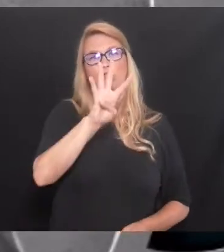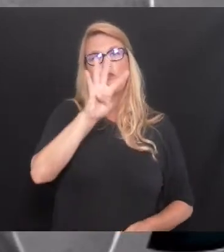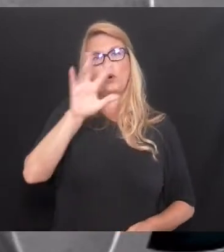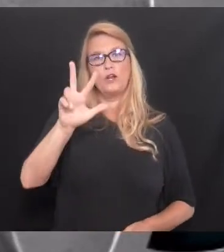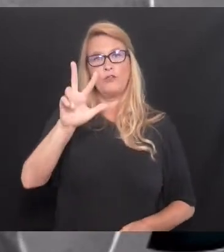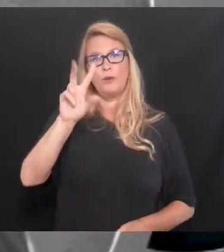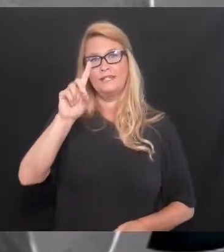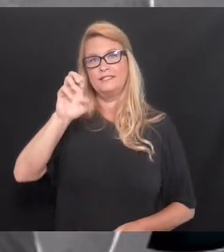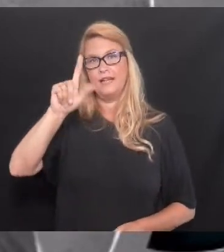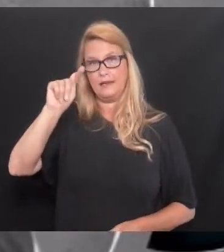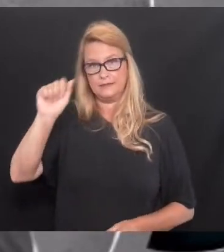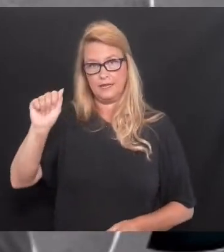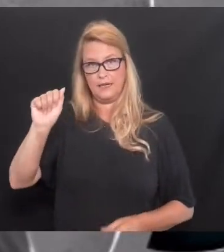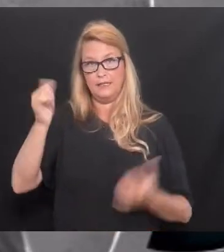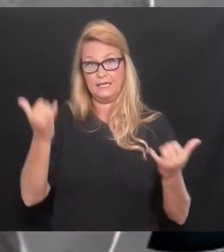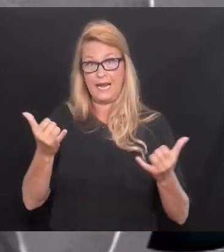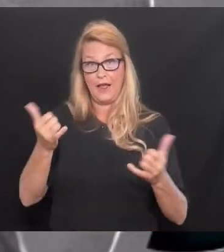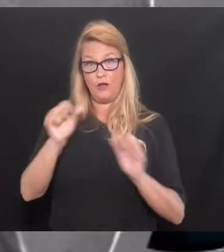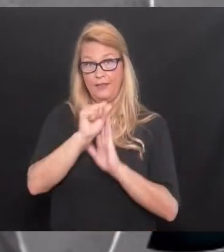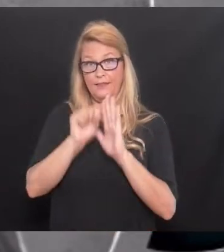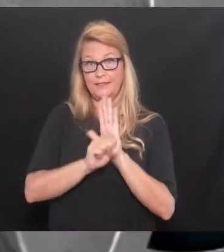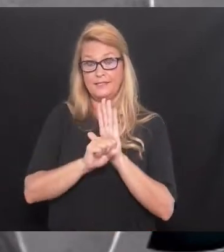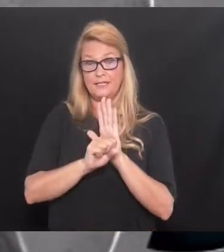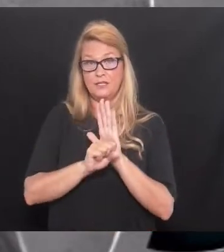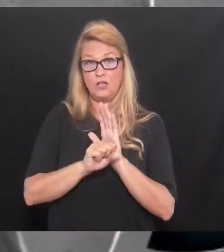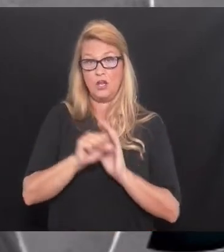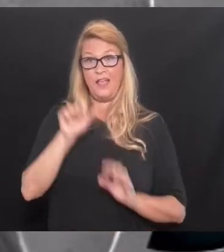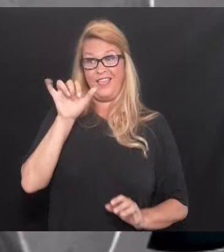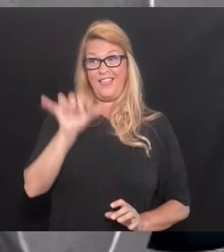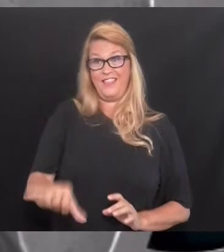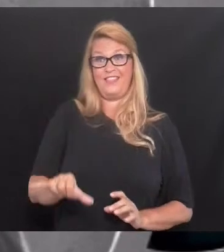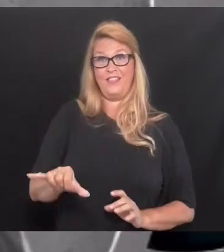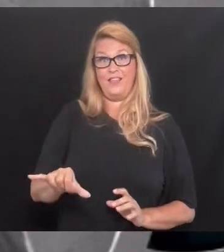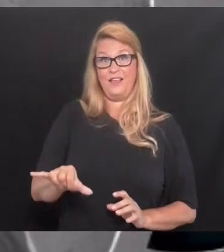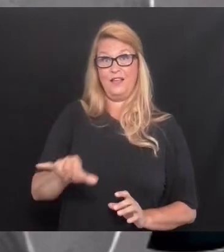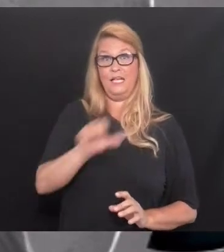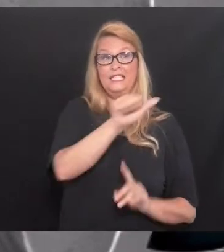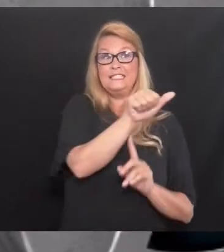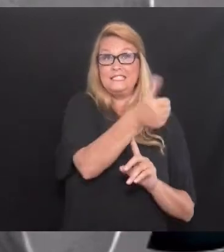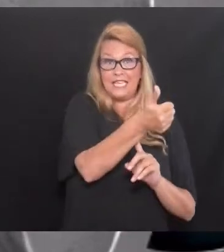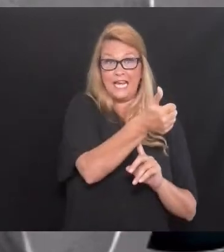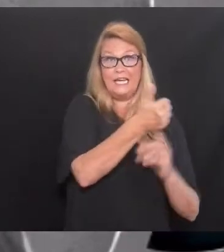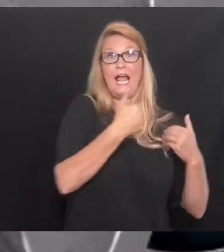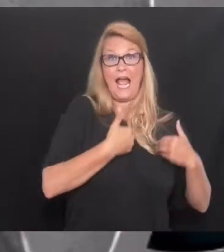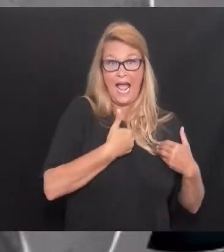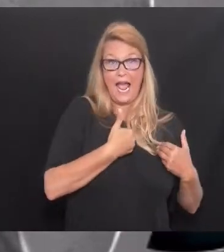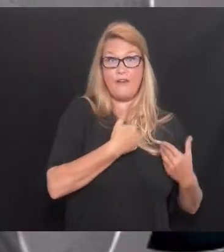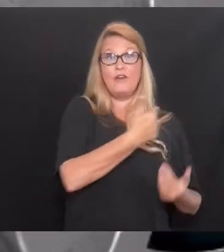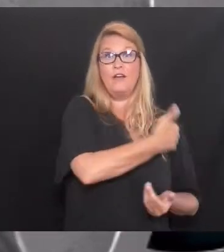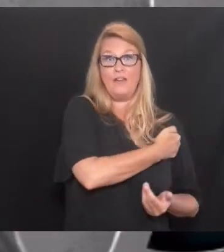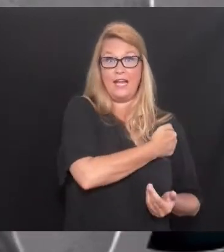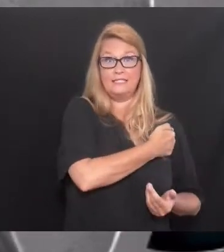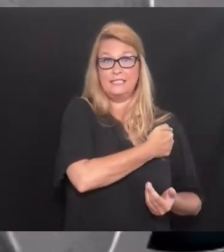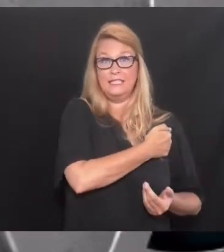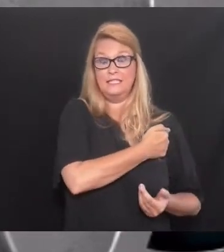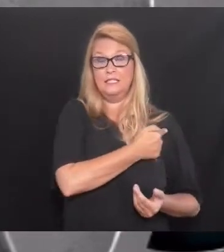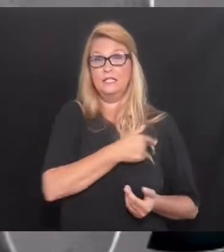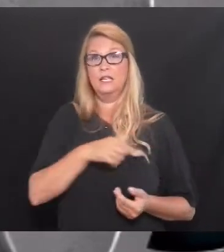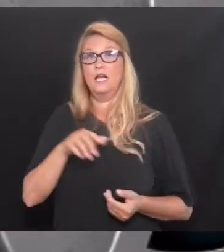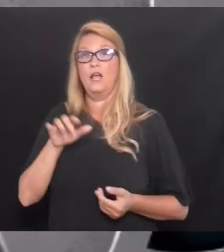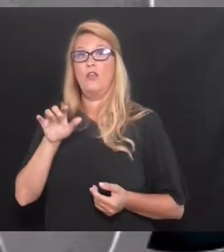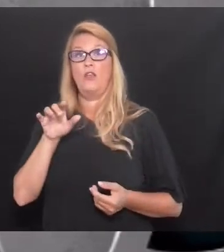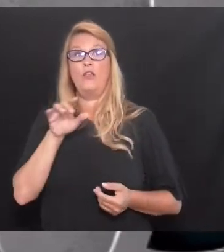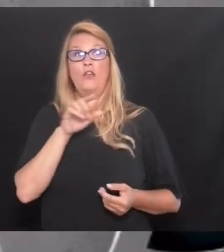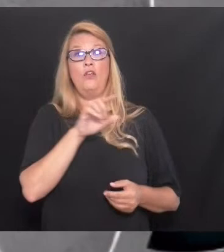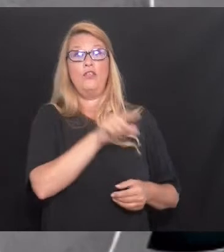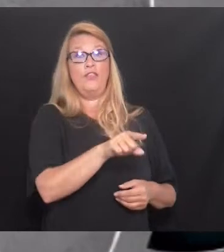Delta cases in the state right now. Of those, 10 cases are vaccinated and they were in the hospital, but of those 10 cases,